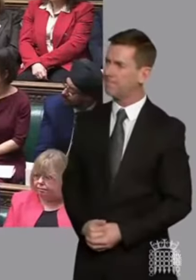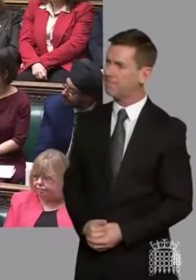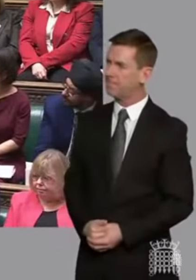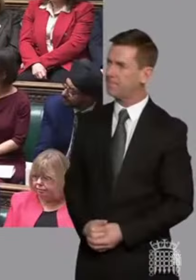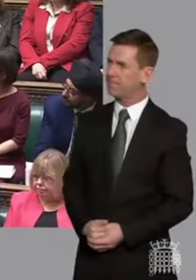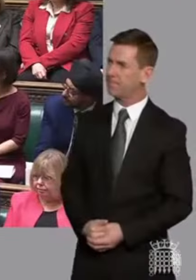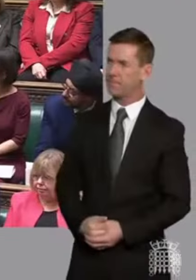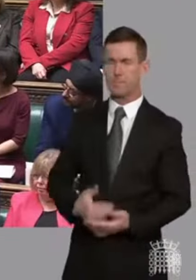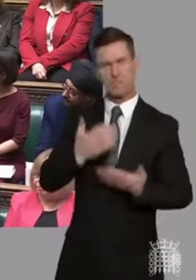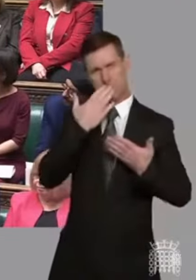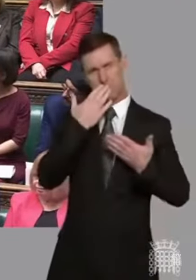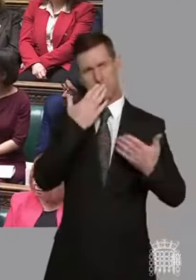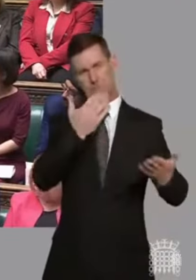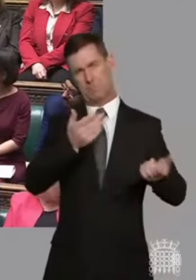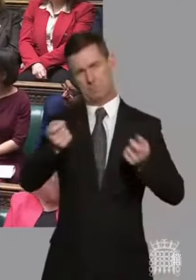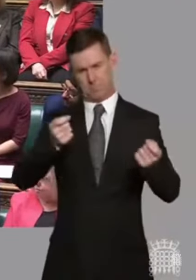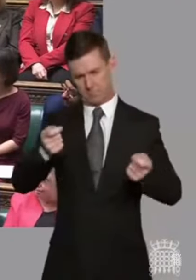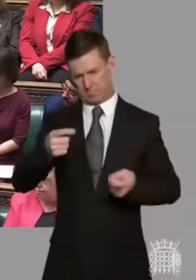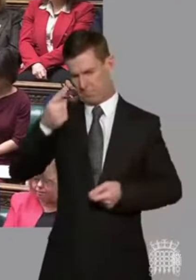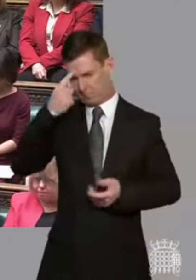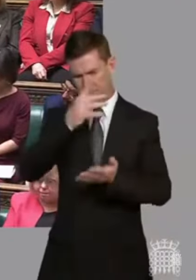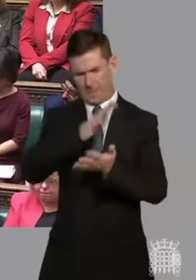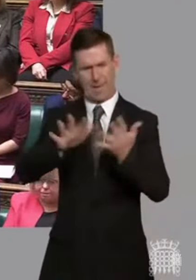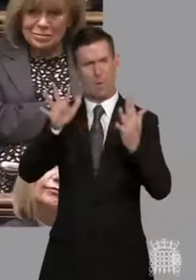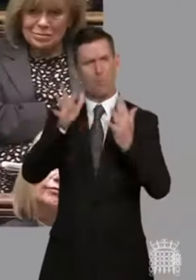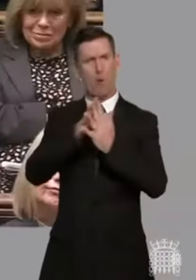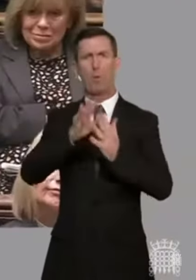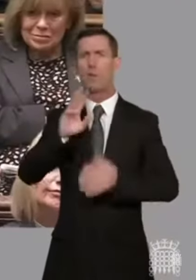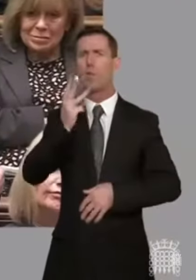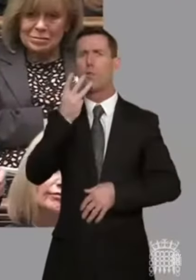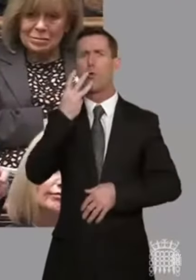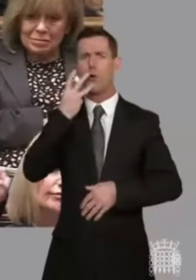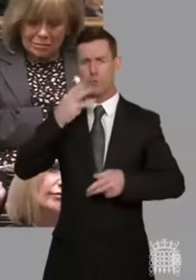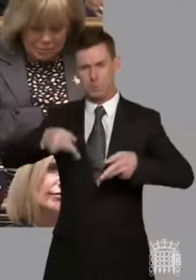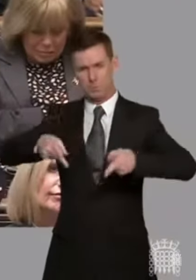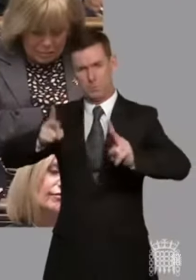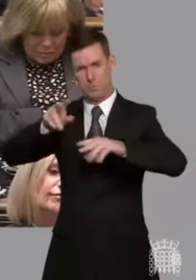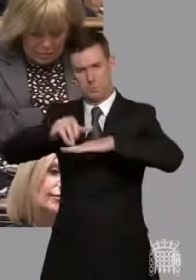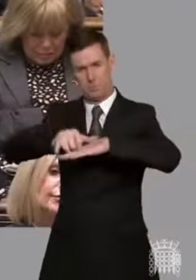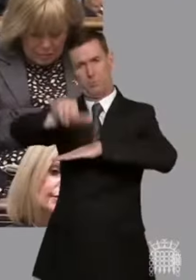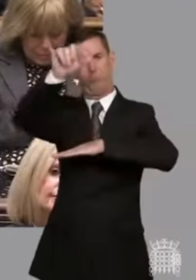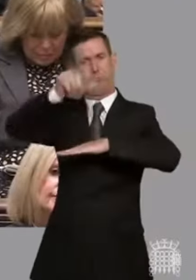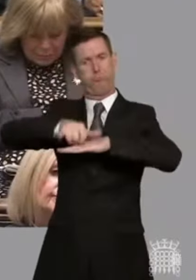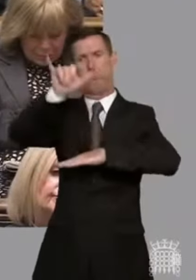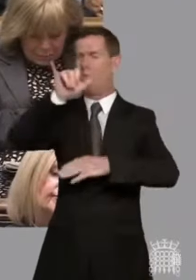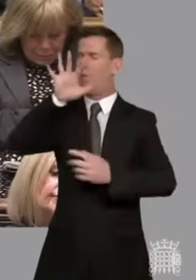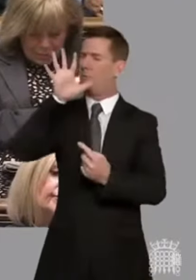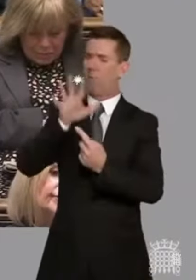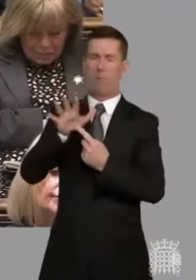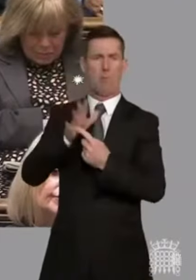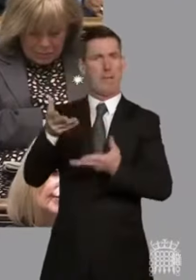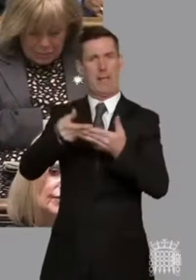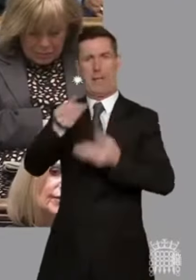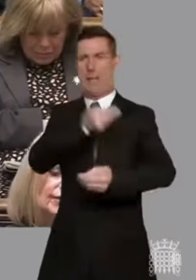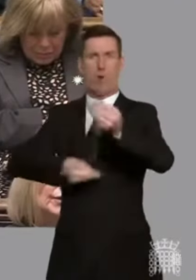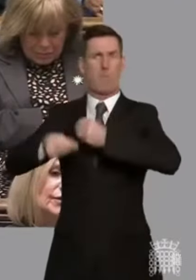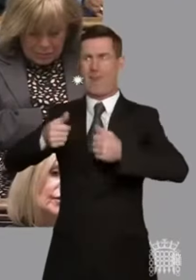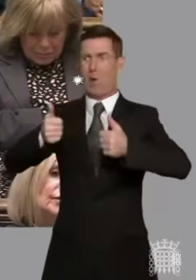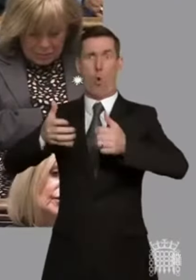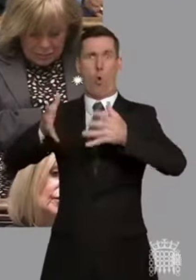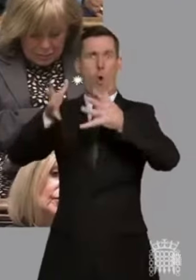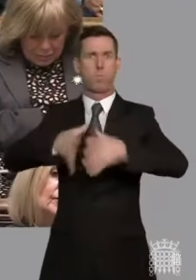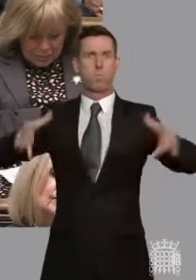in the economy. Does my right honourable friend agree with me that it is important that the economic boost is spread around